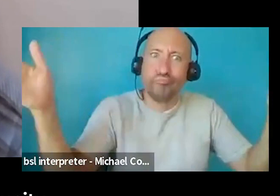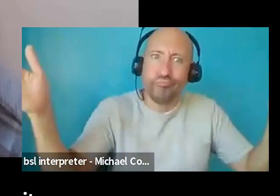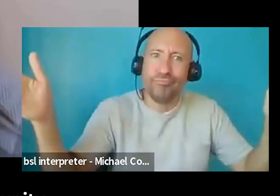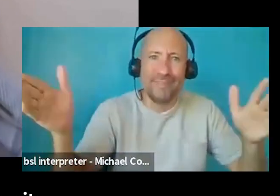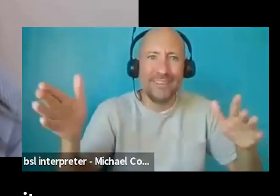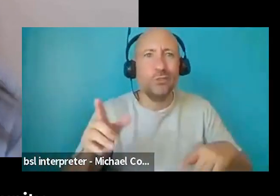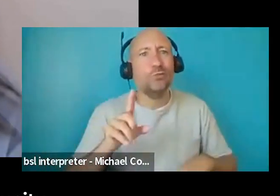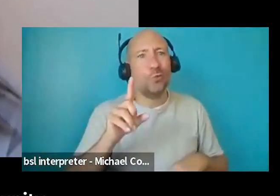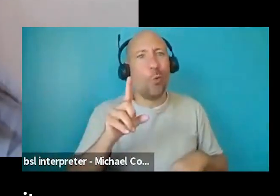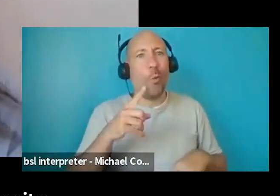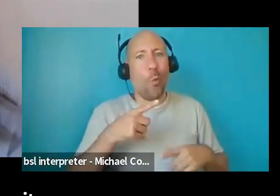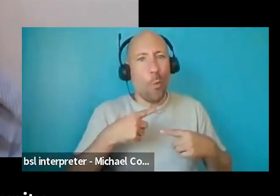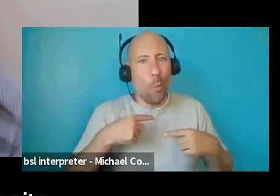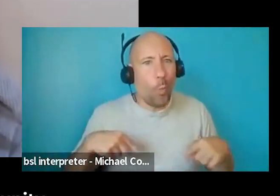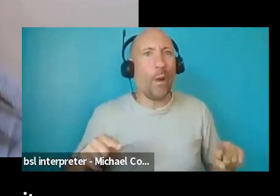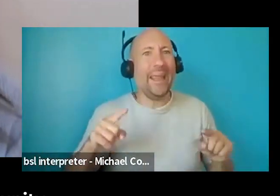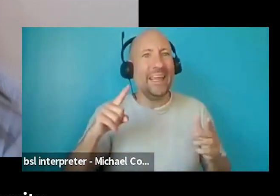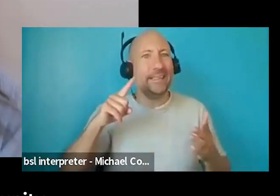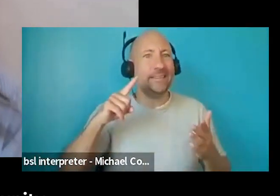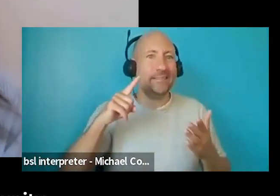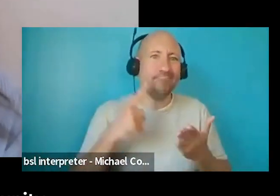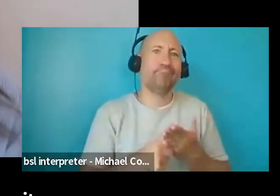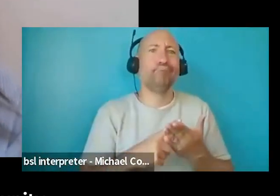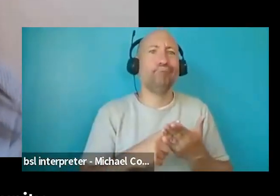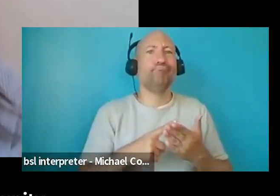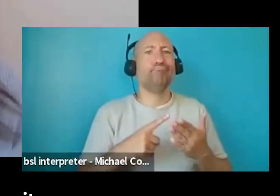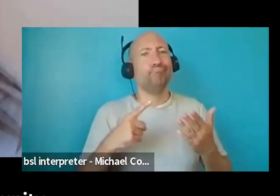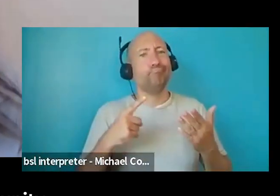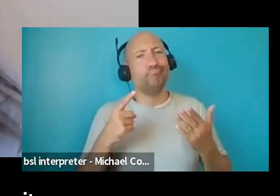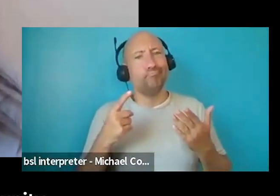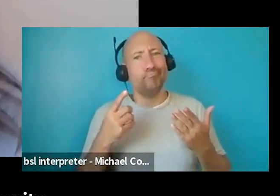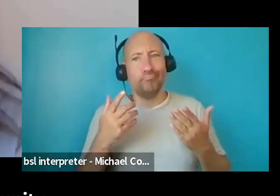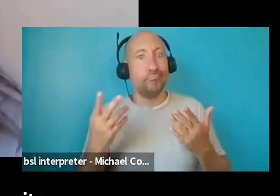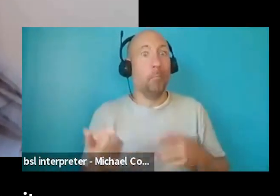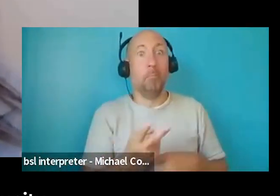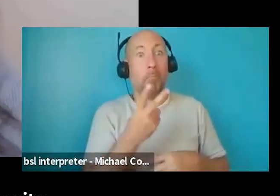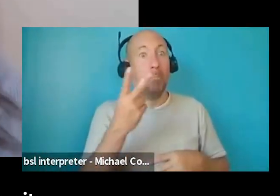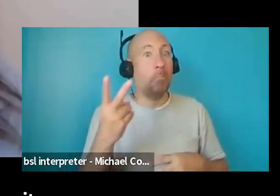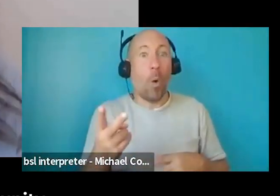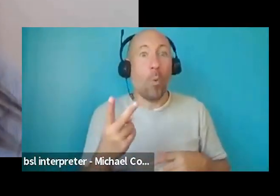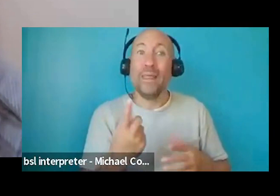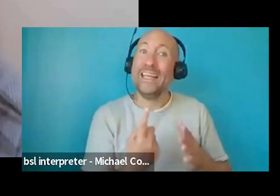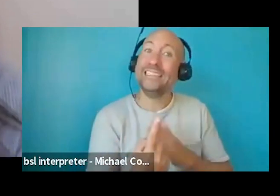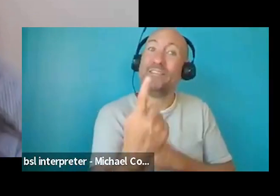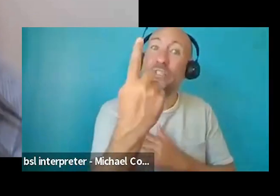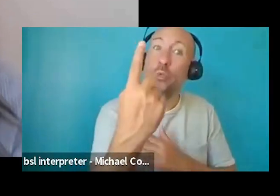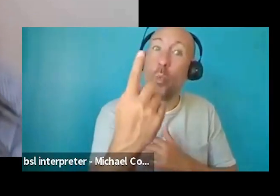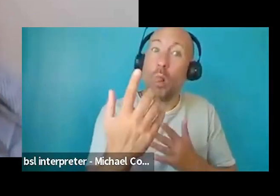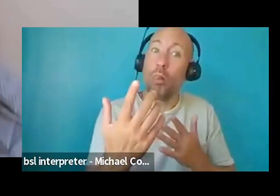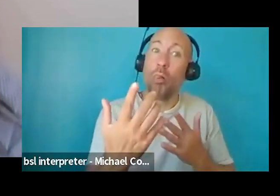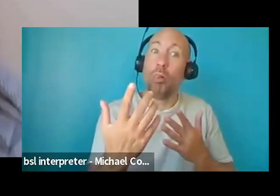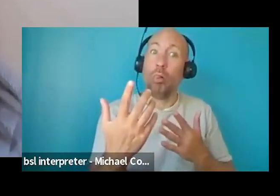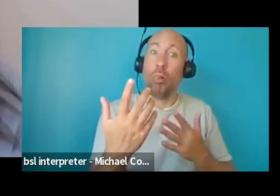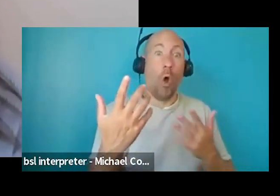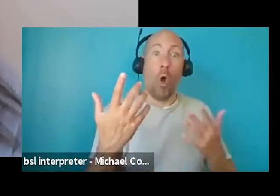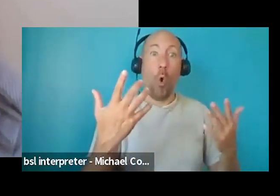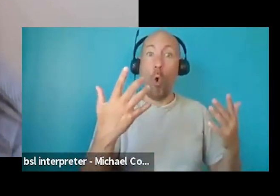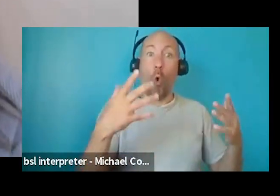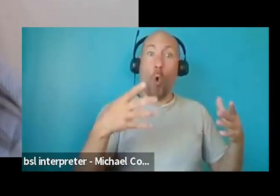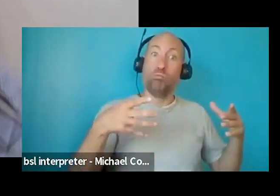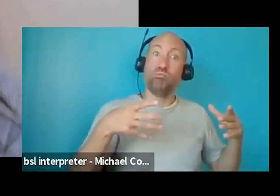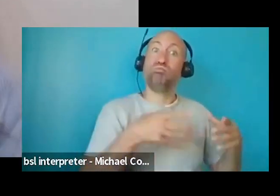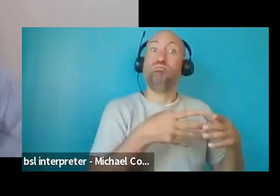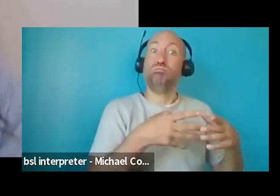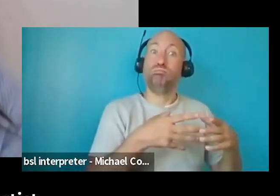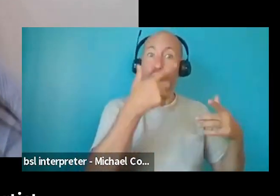have decided to give the opportunity to both our individual artists and residencies